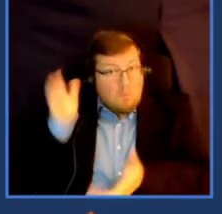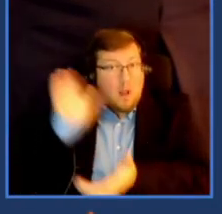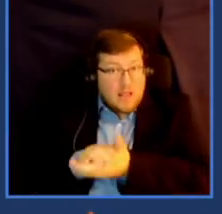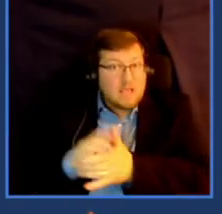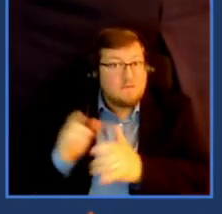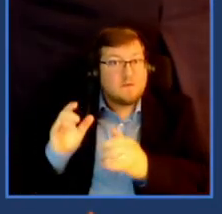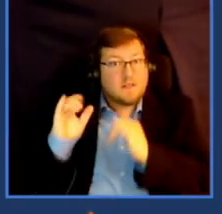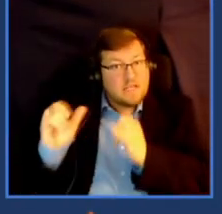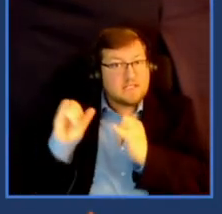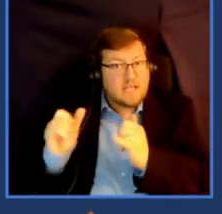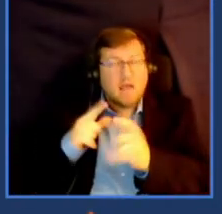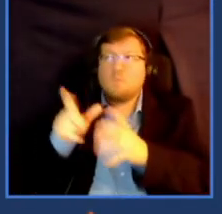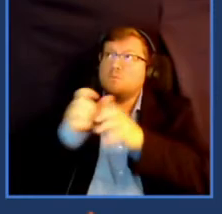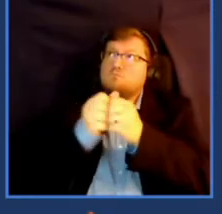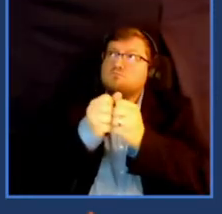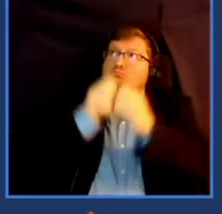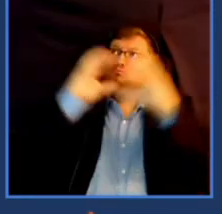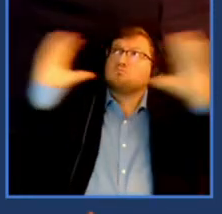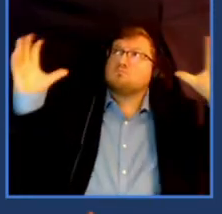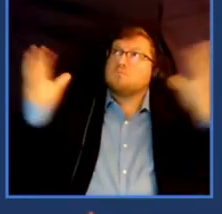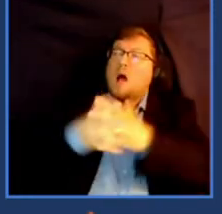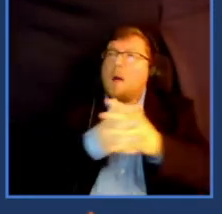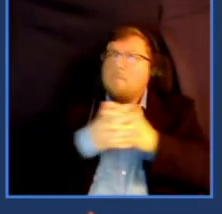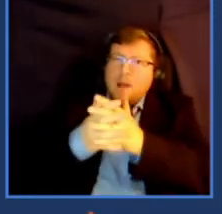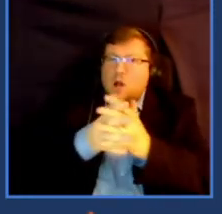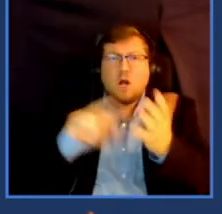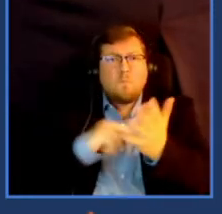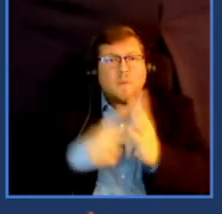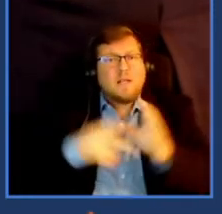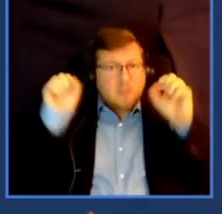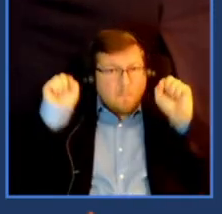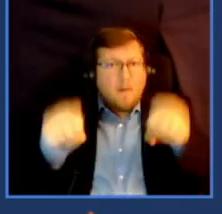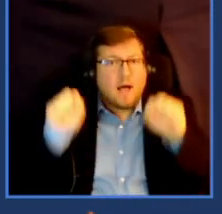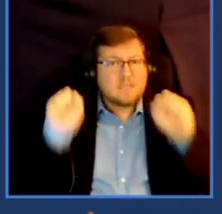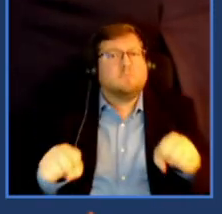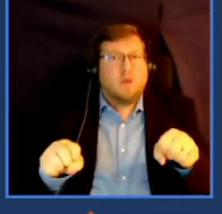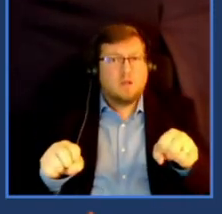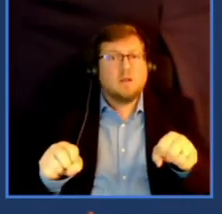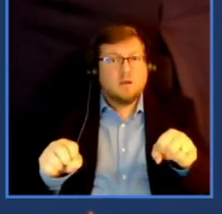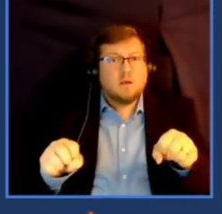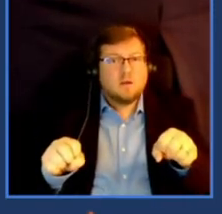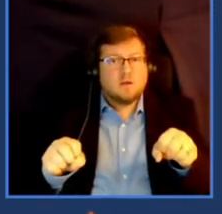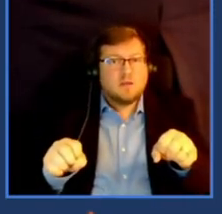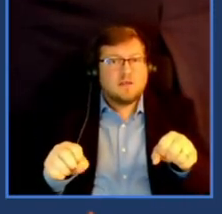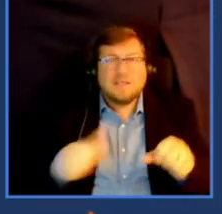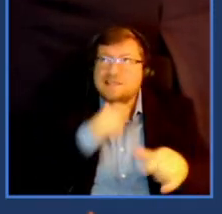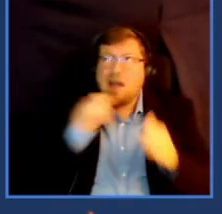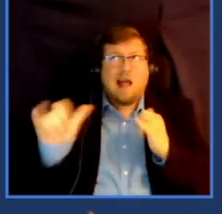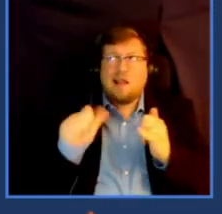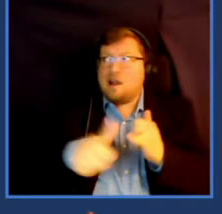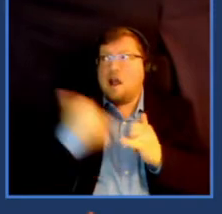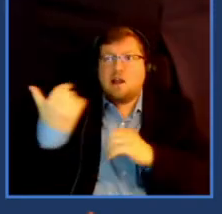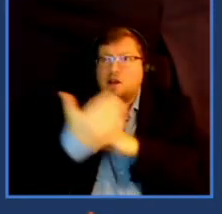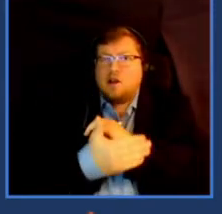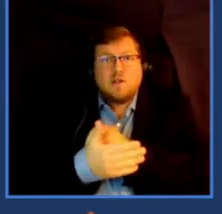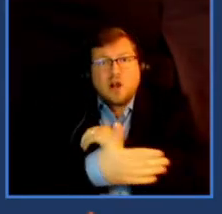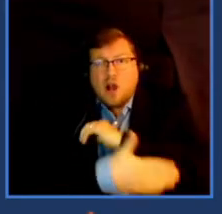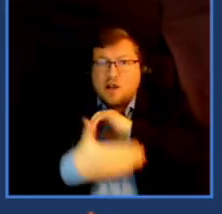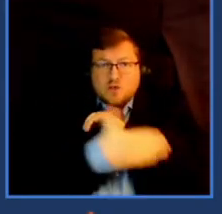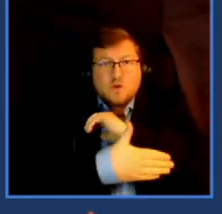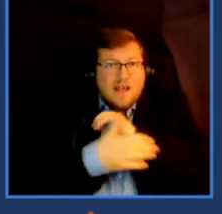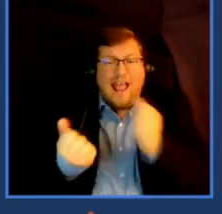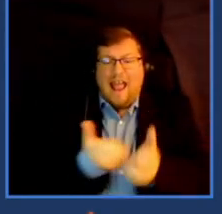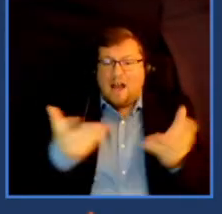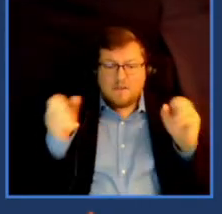of America is. It's about possibilities, unlike any other nation in the world. Anything's possible.